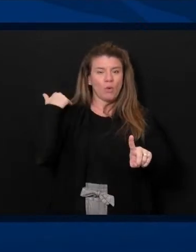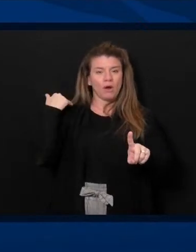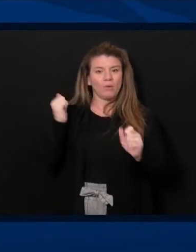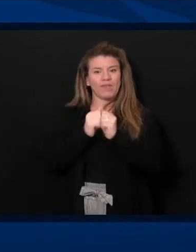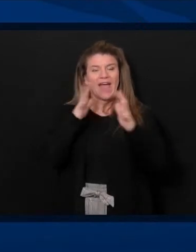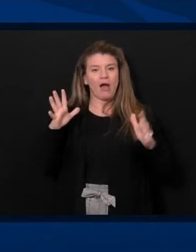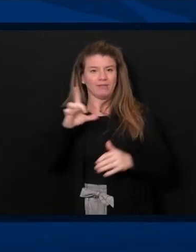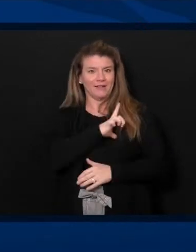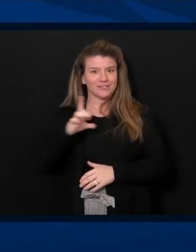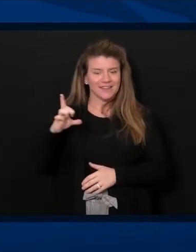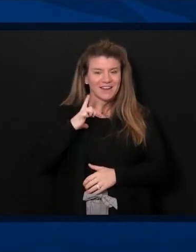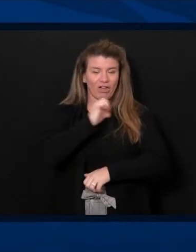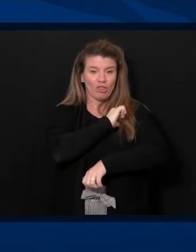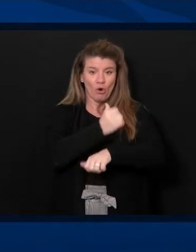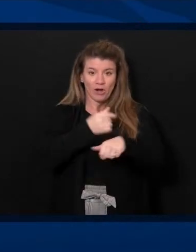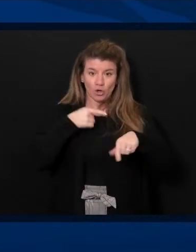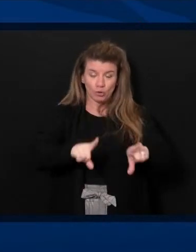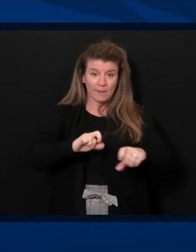during the pandemic?